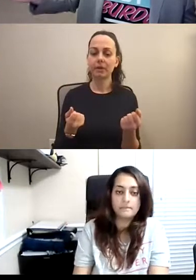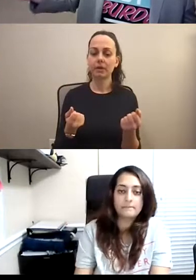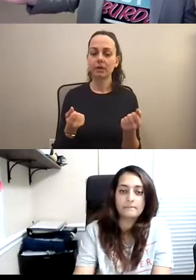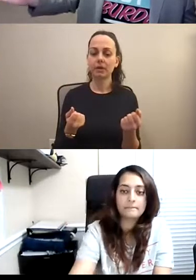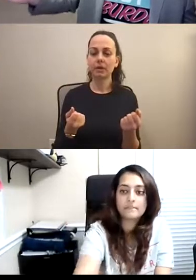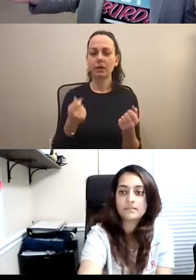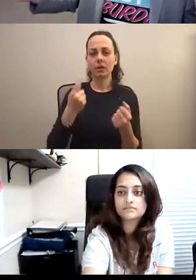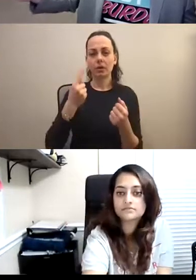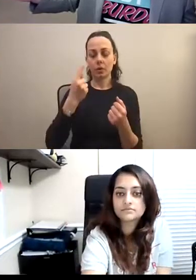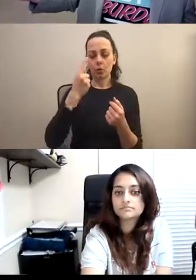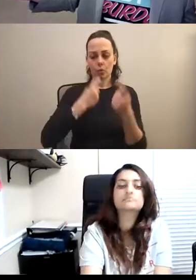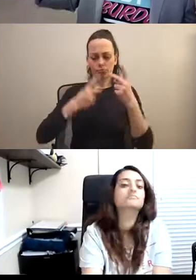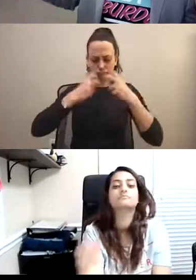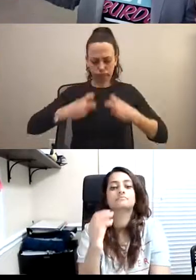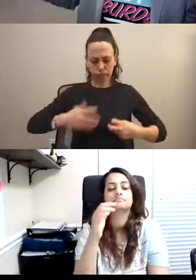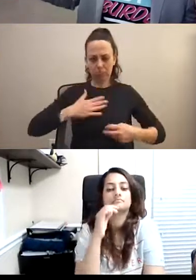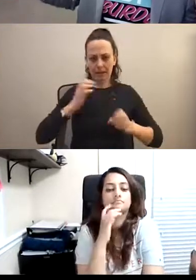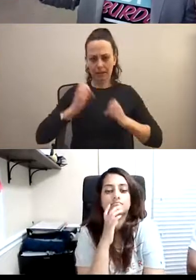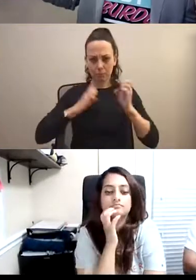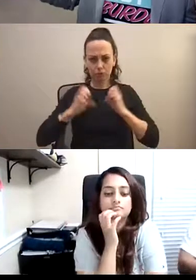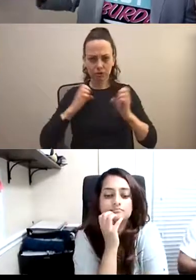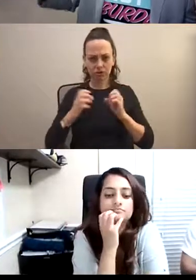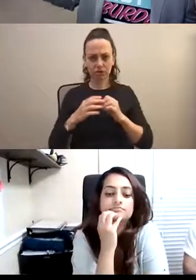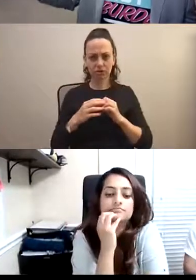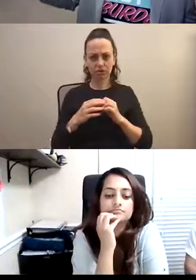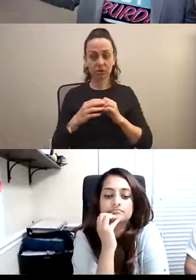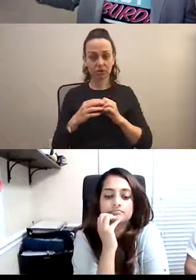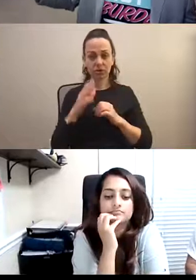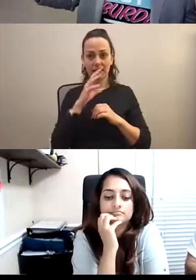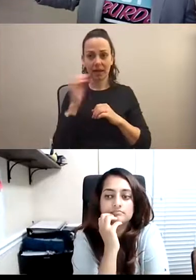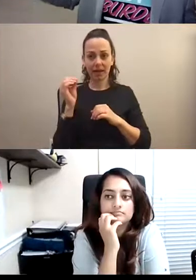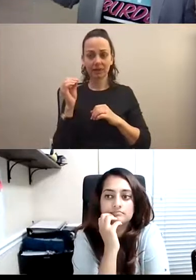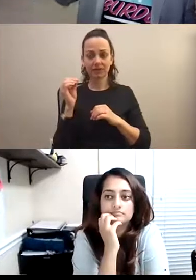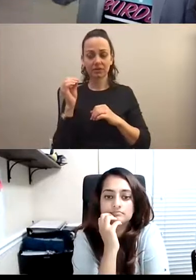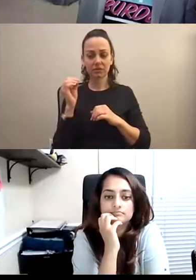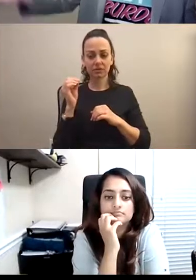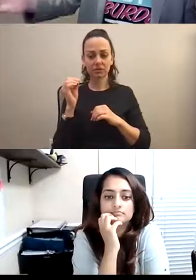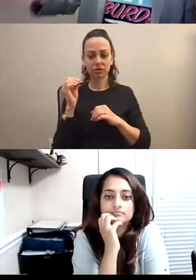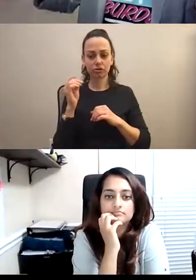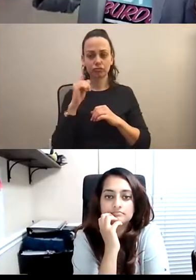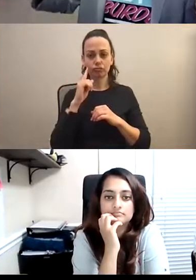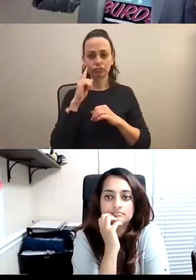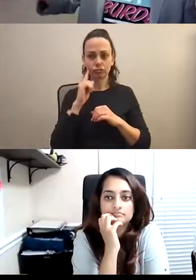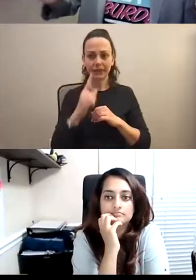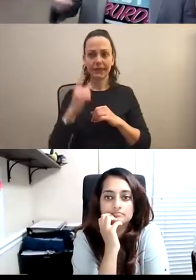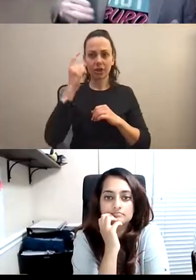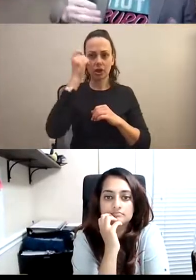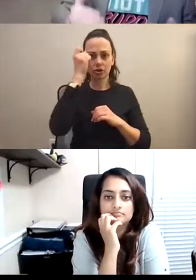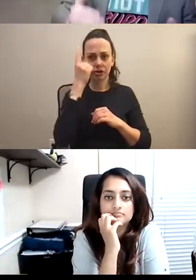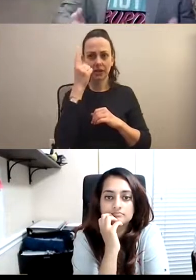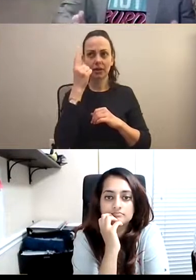questioning my emotions and coming to an understanding of, yes, this is how